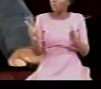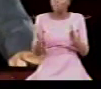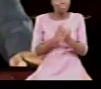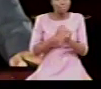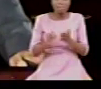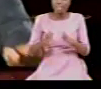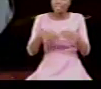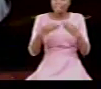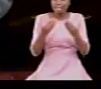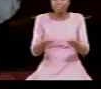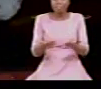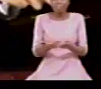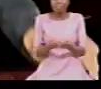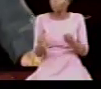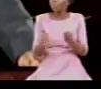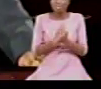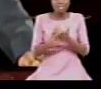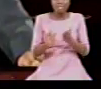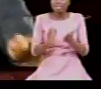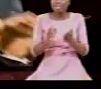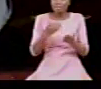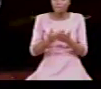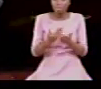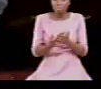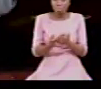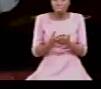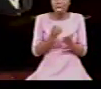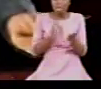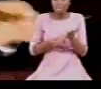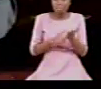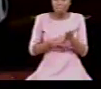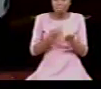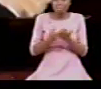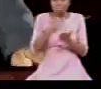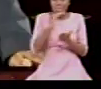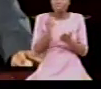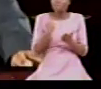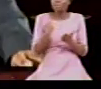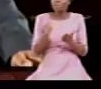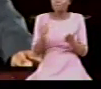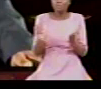gift, useless money. Sometimes money is useless and rubbish.